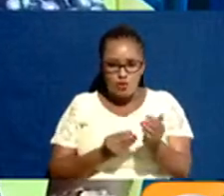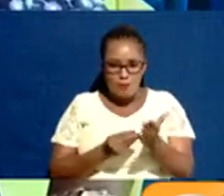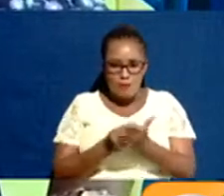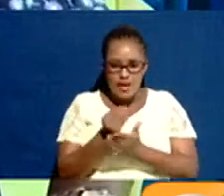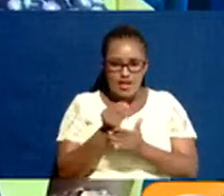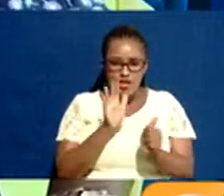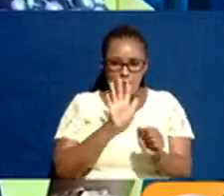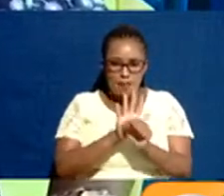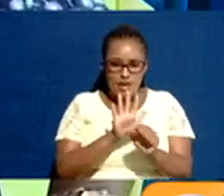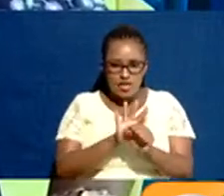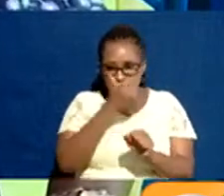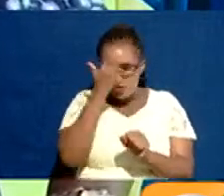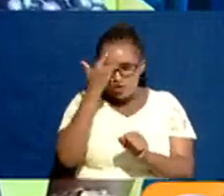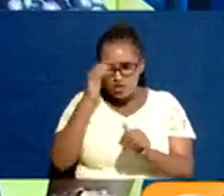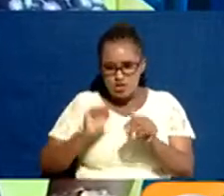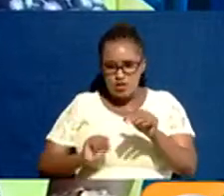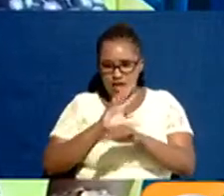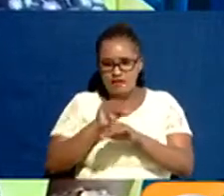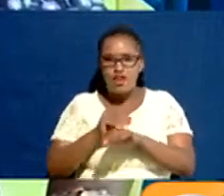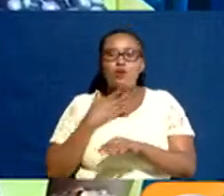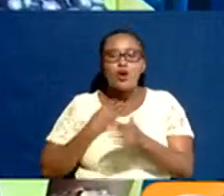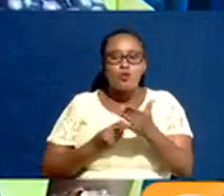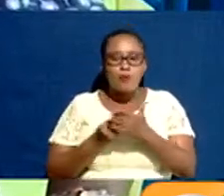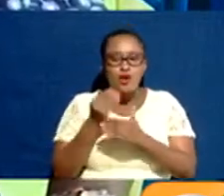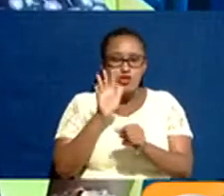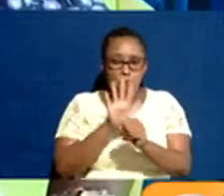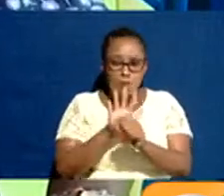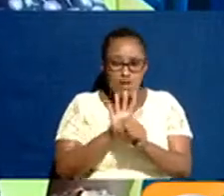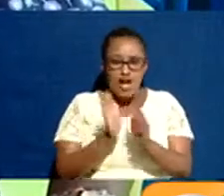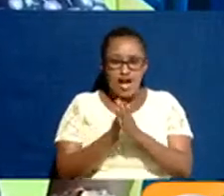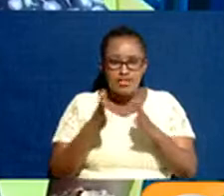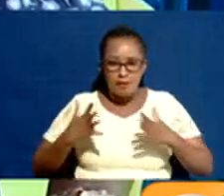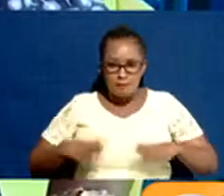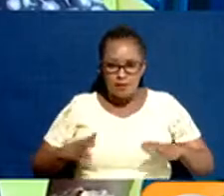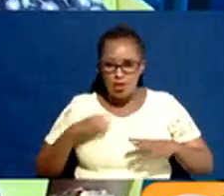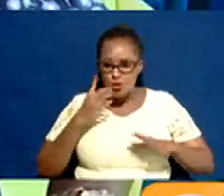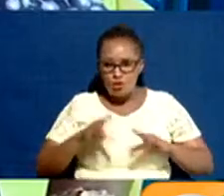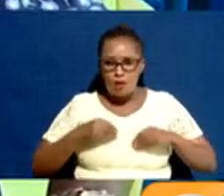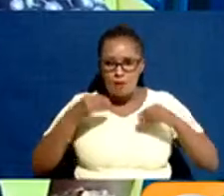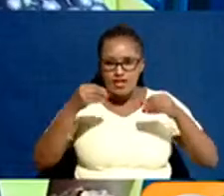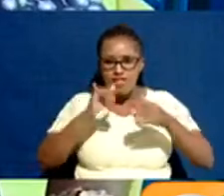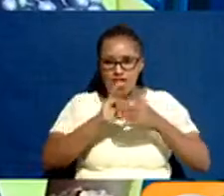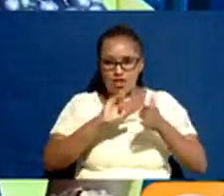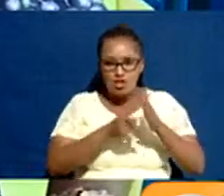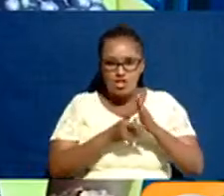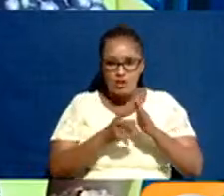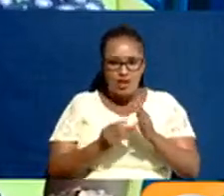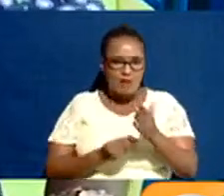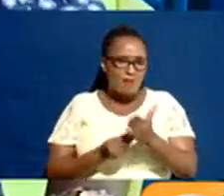happening in South Africa, they want to sell in bulk. Okay. And the people we have given that importation are not able to